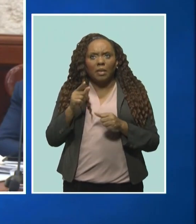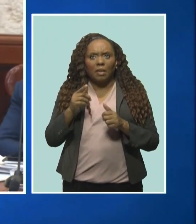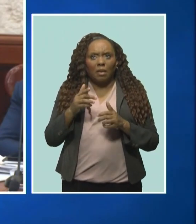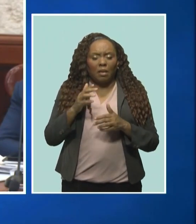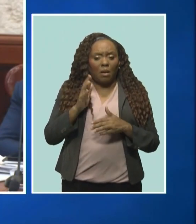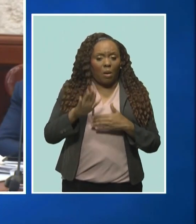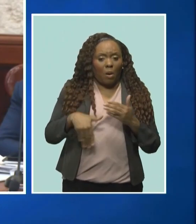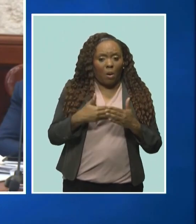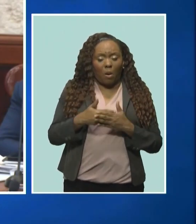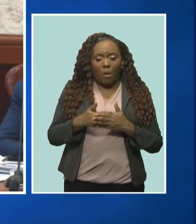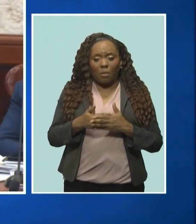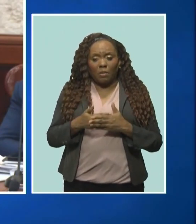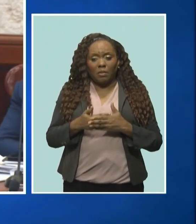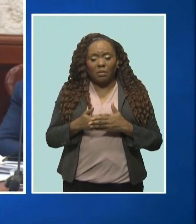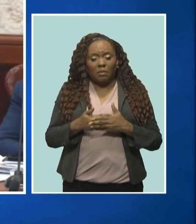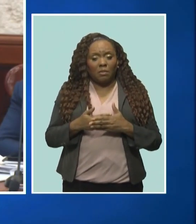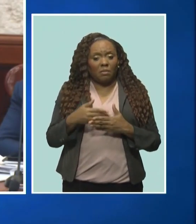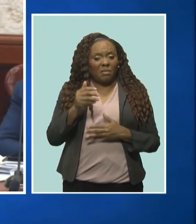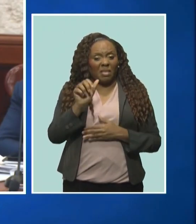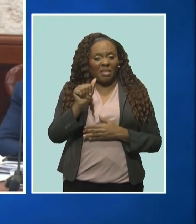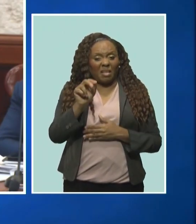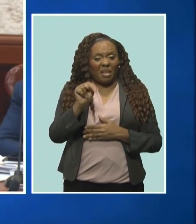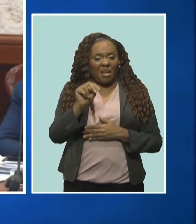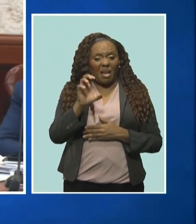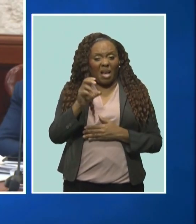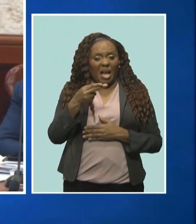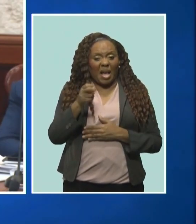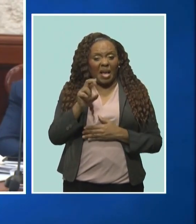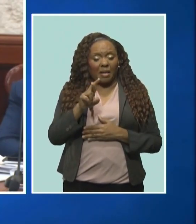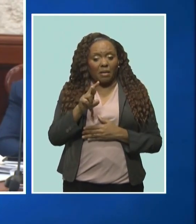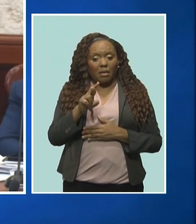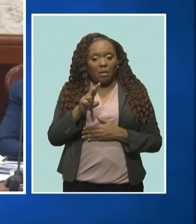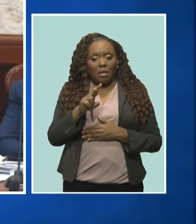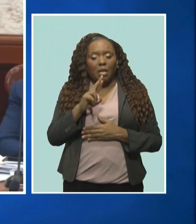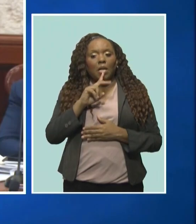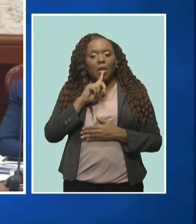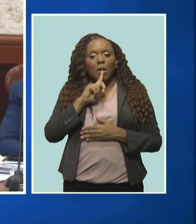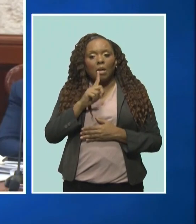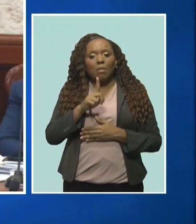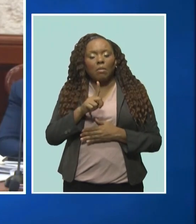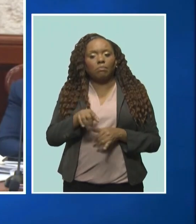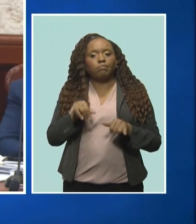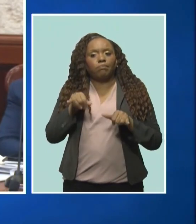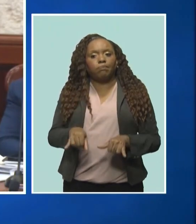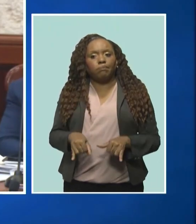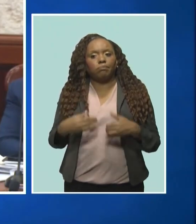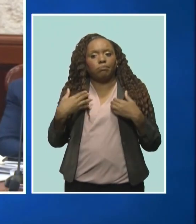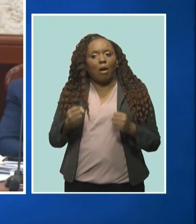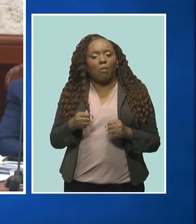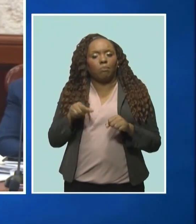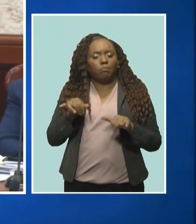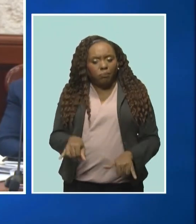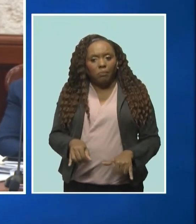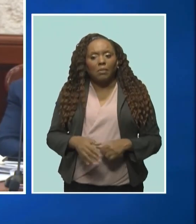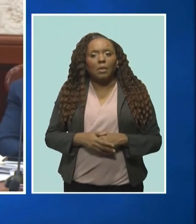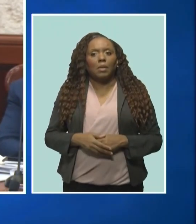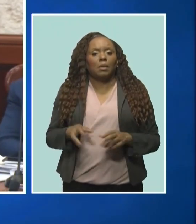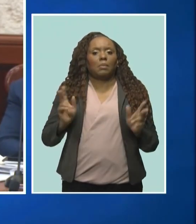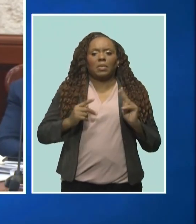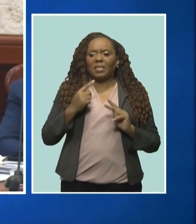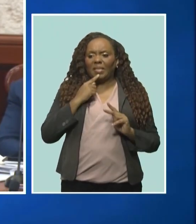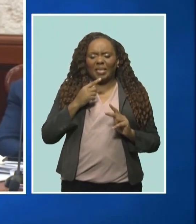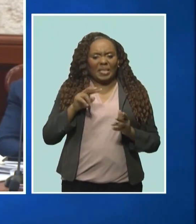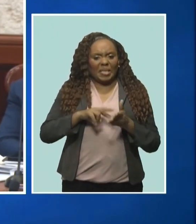anchor blocks on it, but it is back now into the position it's supposed to be in. For those who are asking, do we expect to see sewage back up on the streets of